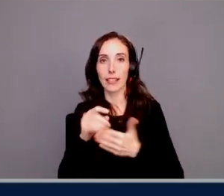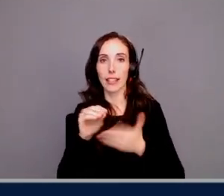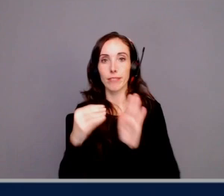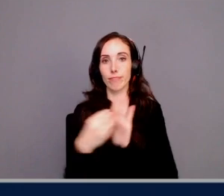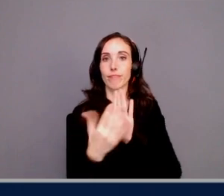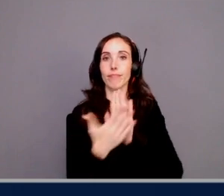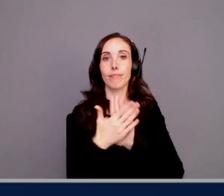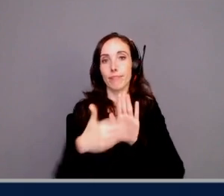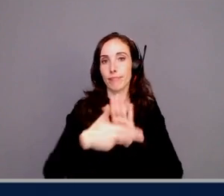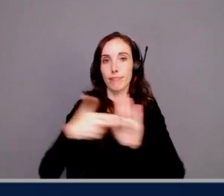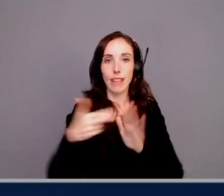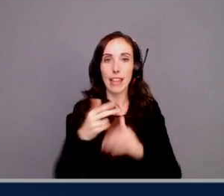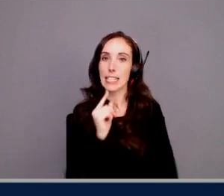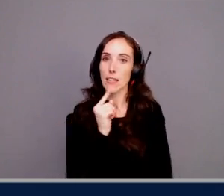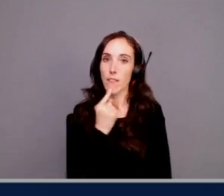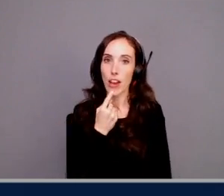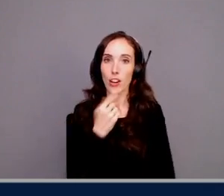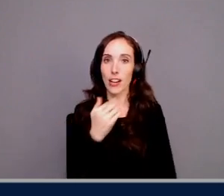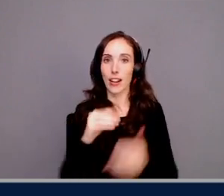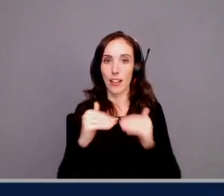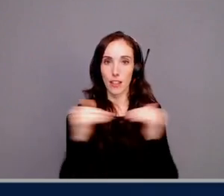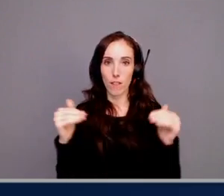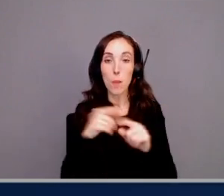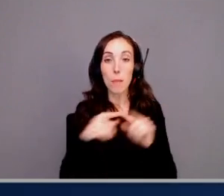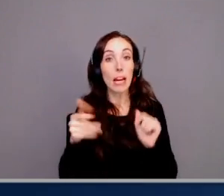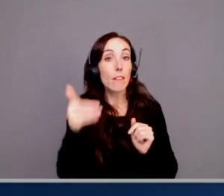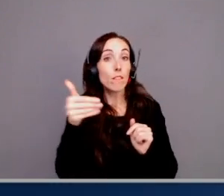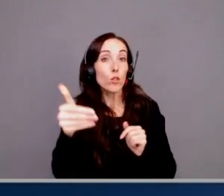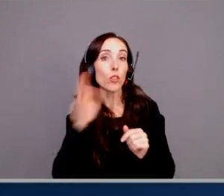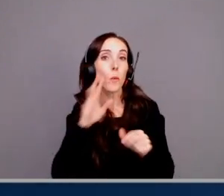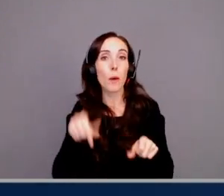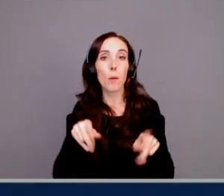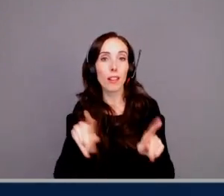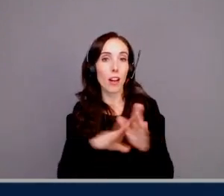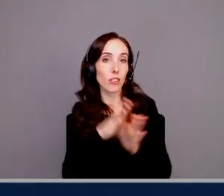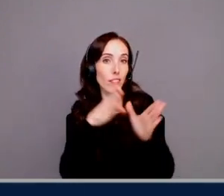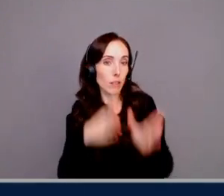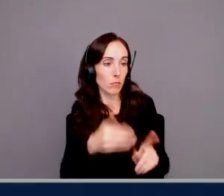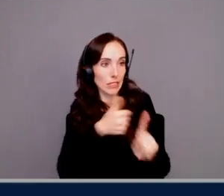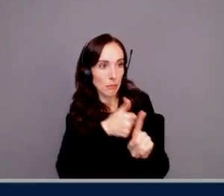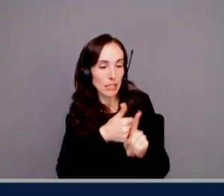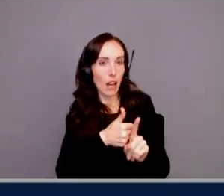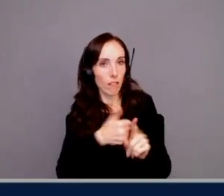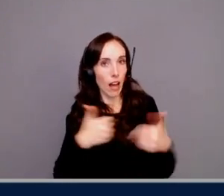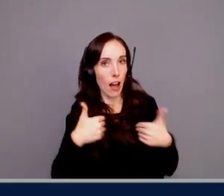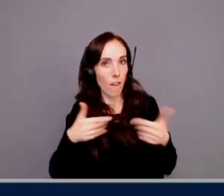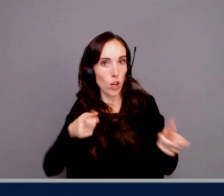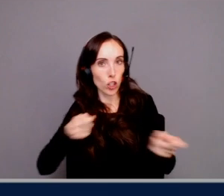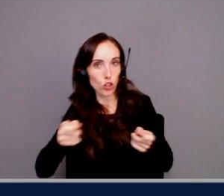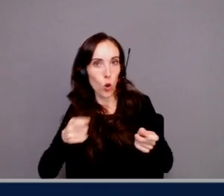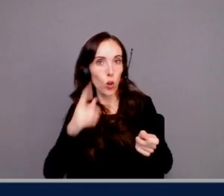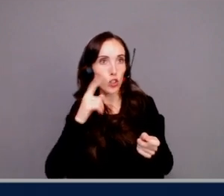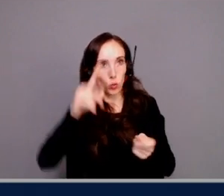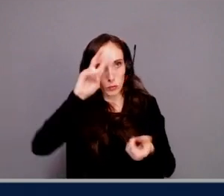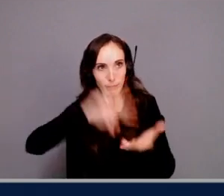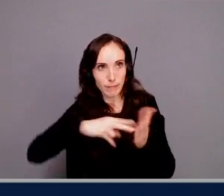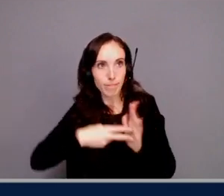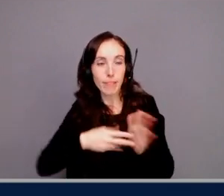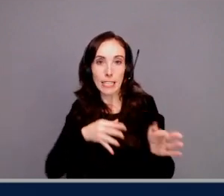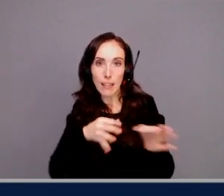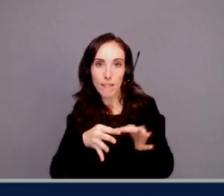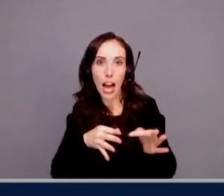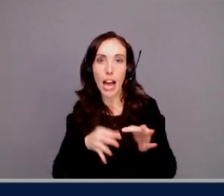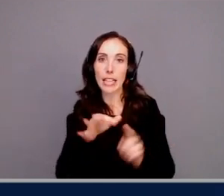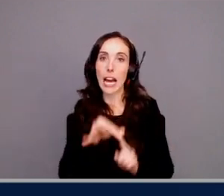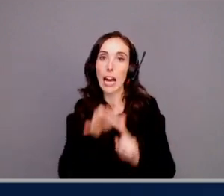seeing. But in the future, we are also going to allow developers to have more controls as well, so they can actually define custom rules that they want. They can say,